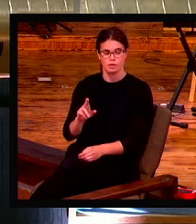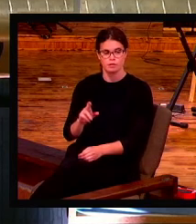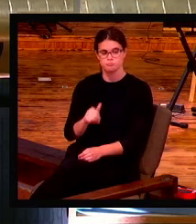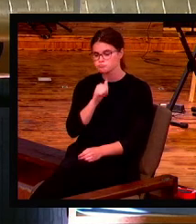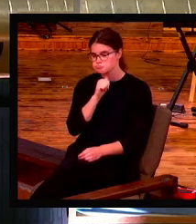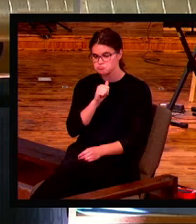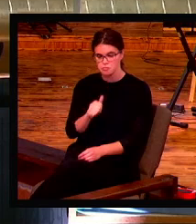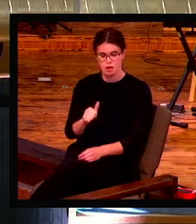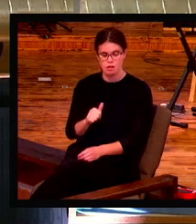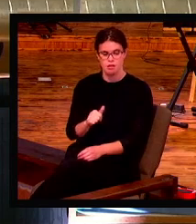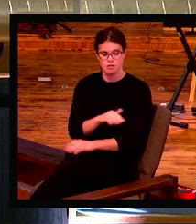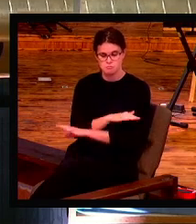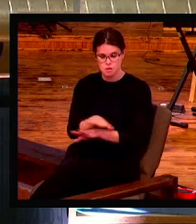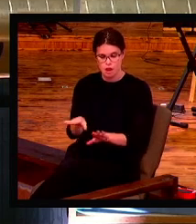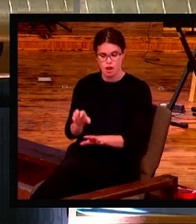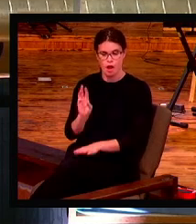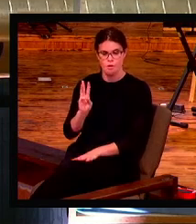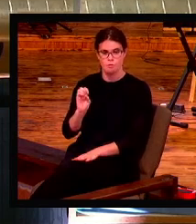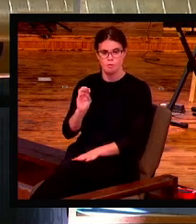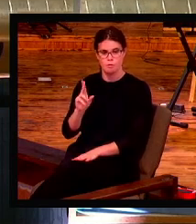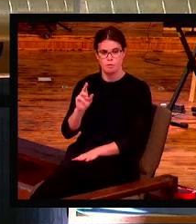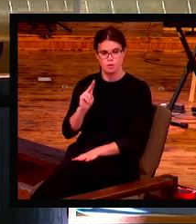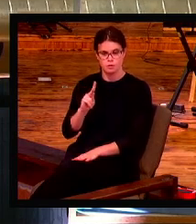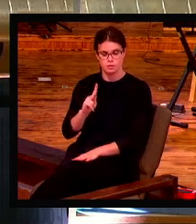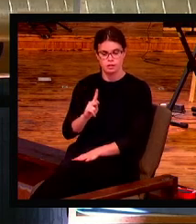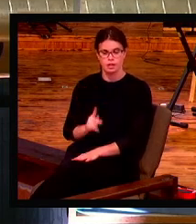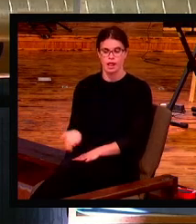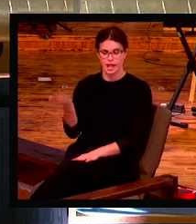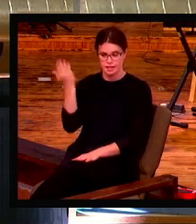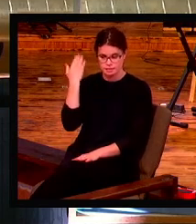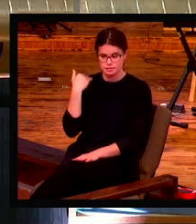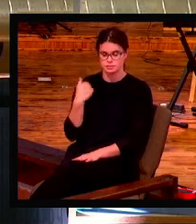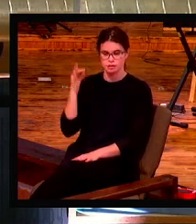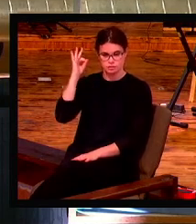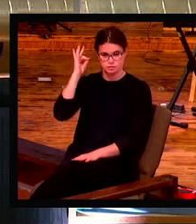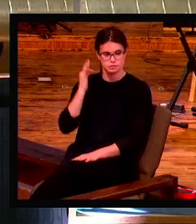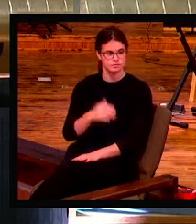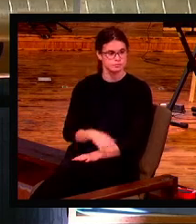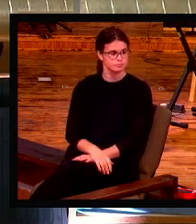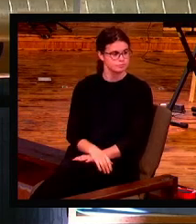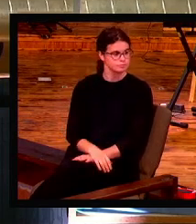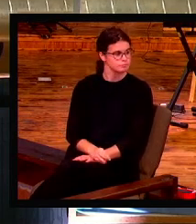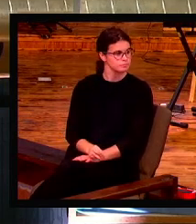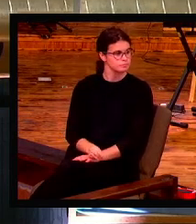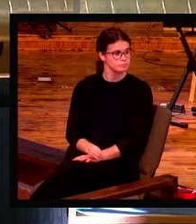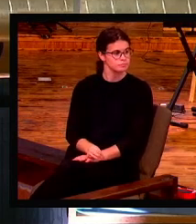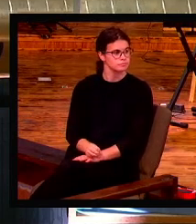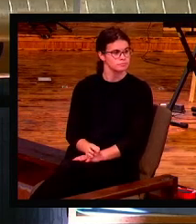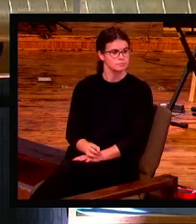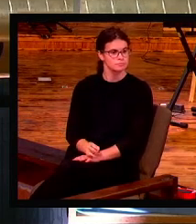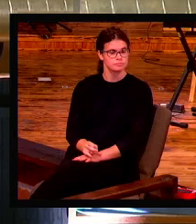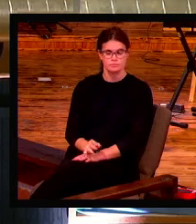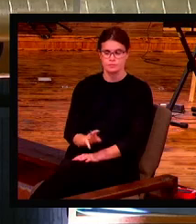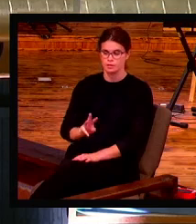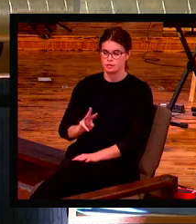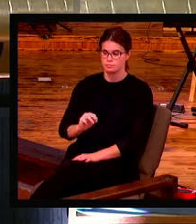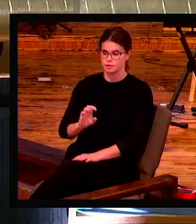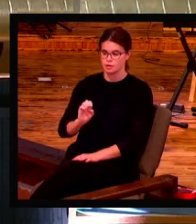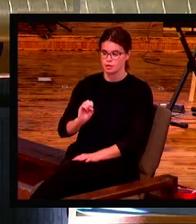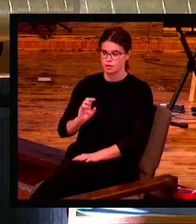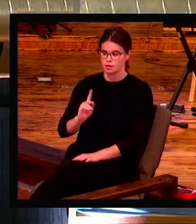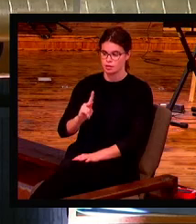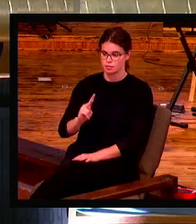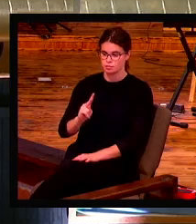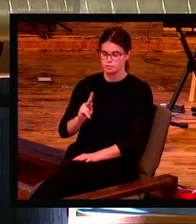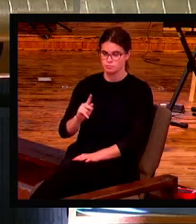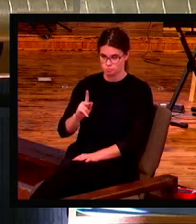There we go. All right, here we go. Mondoe Davis is a pastor, a speaker, an author, and entrepreneur. He is passionate about helping people discover their